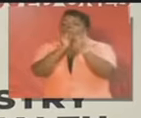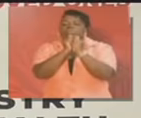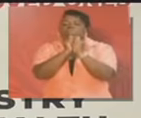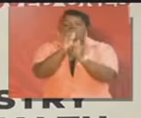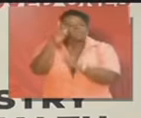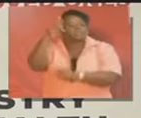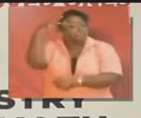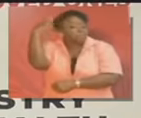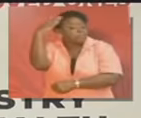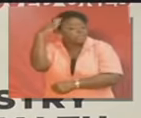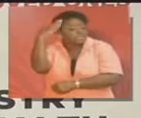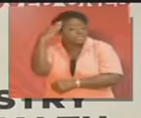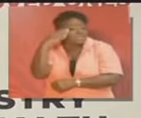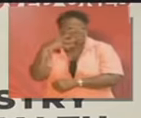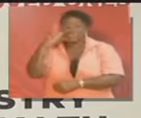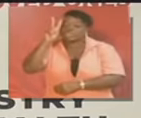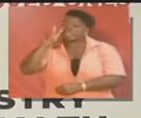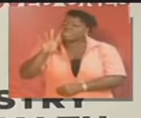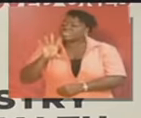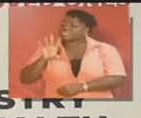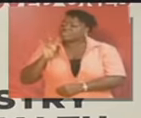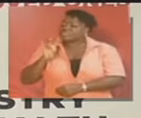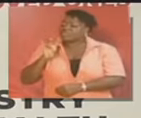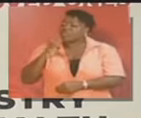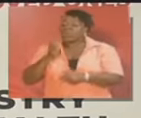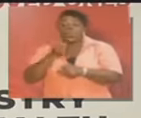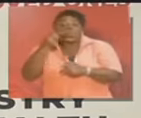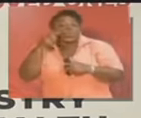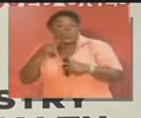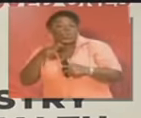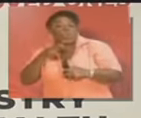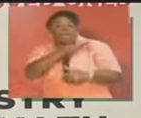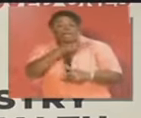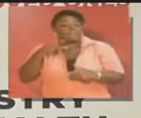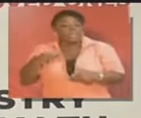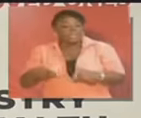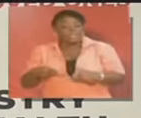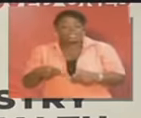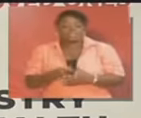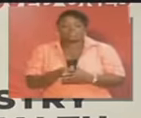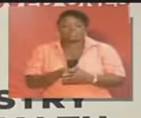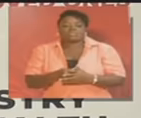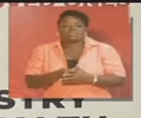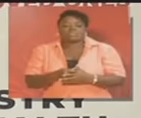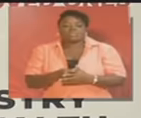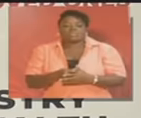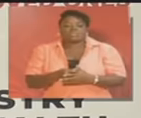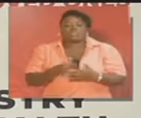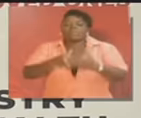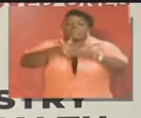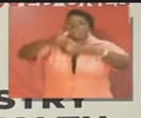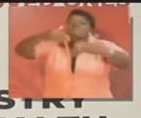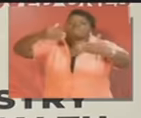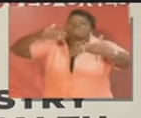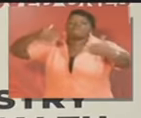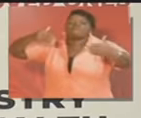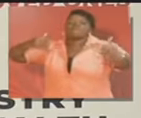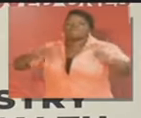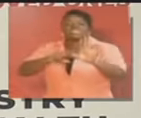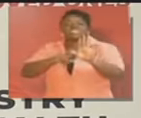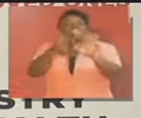the press conference on the 27th or in Parliament the day before would fall long before the onset of symptoms,